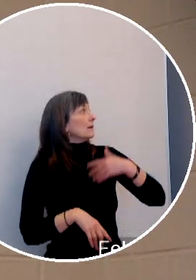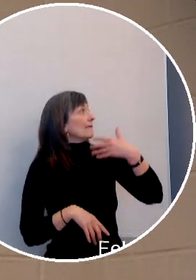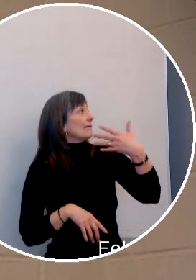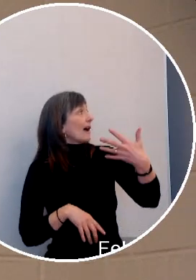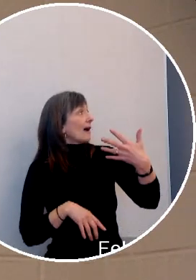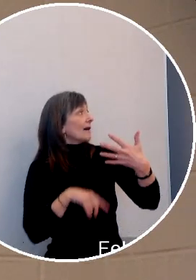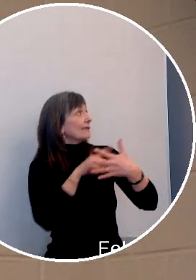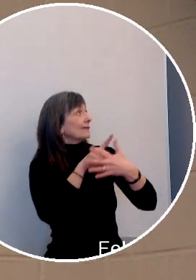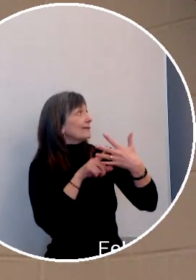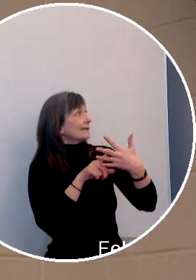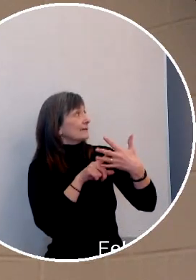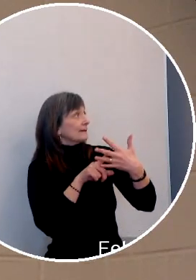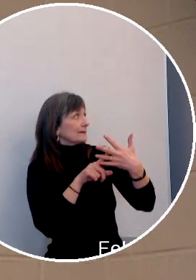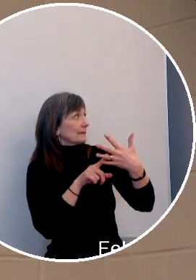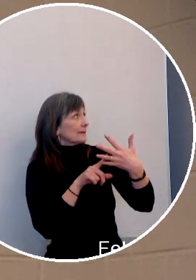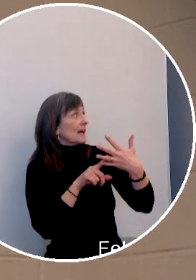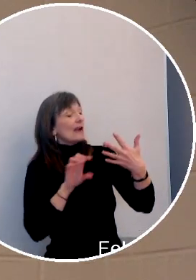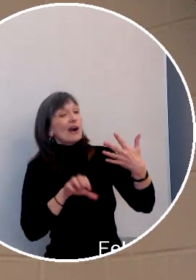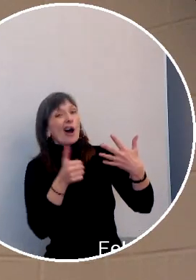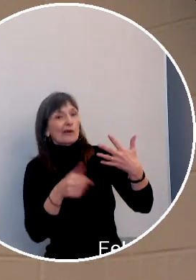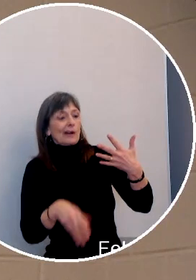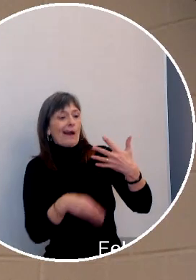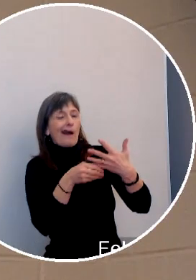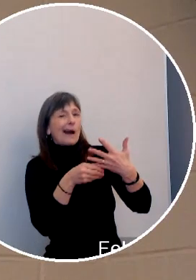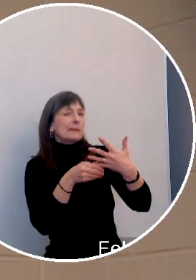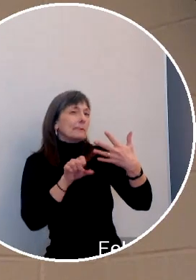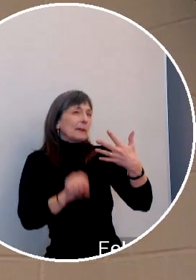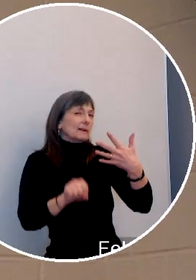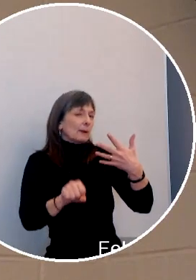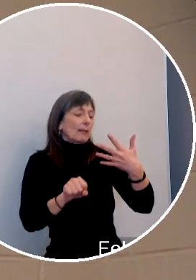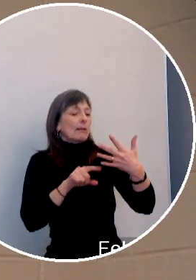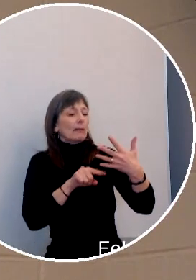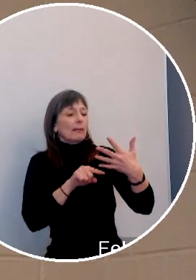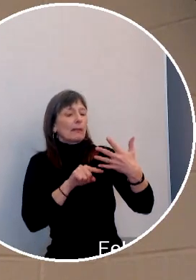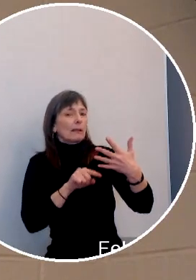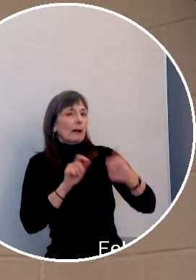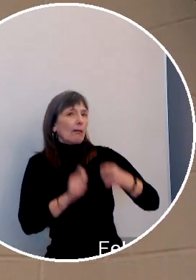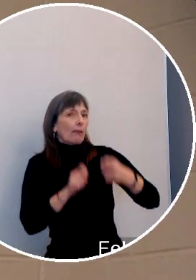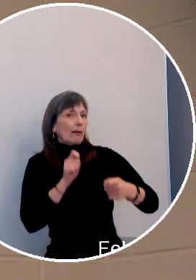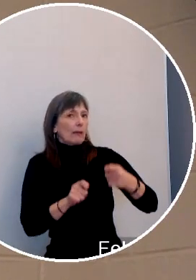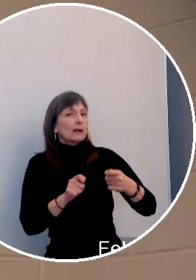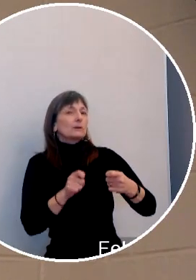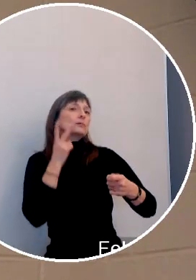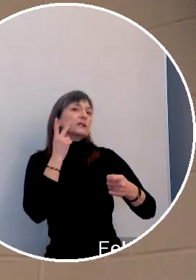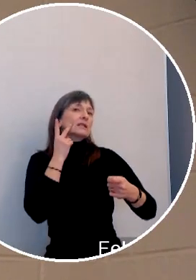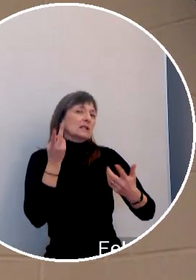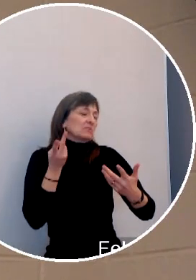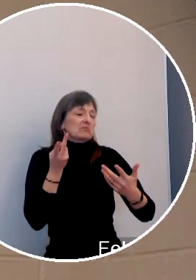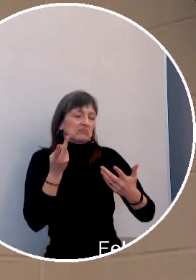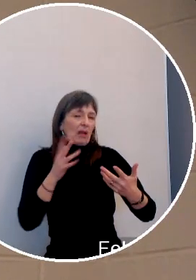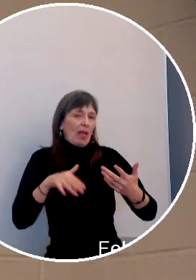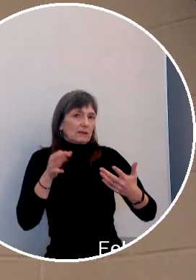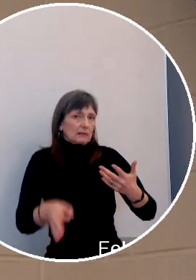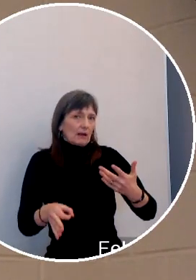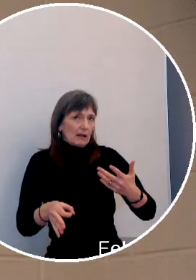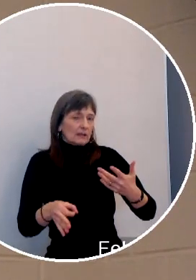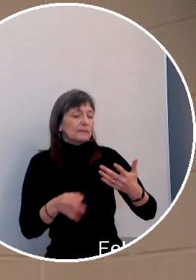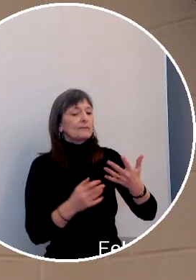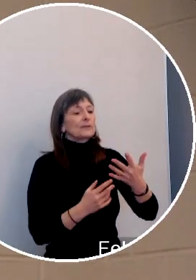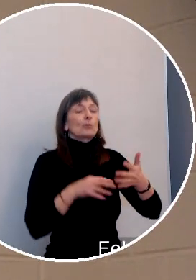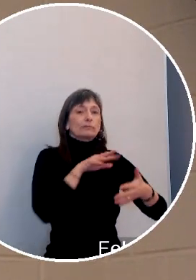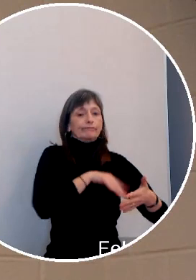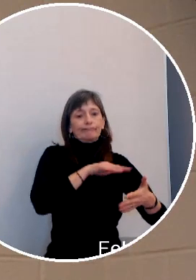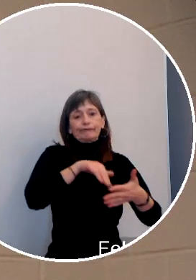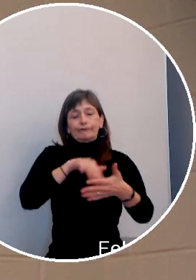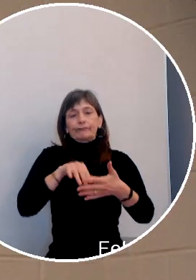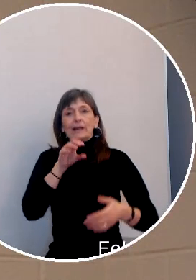are involved on the top, and then there's another review that might result in a possible reconfiguration depending on what happens with our study